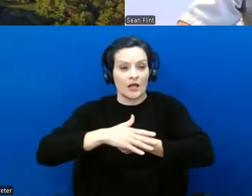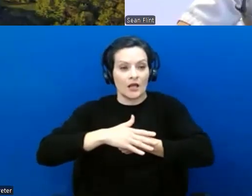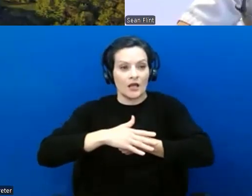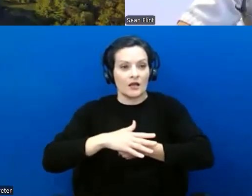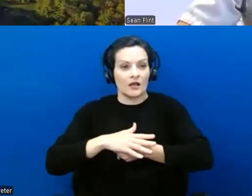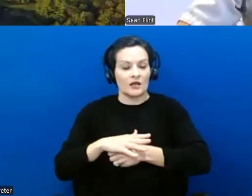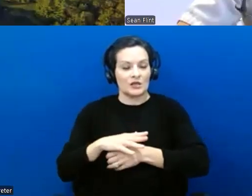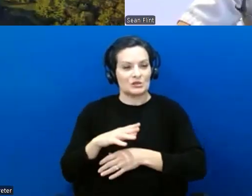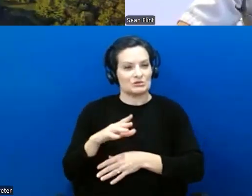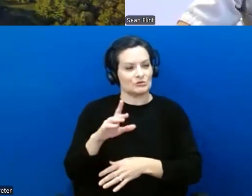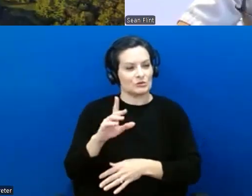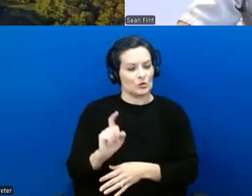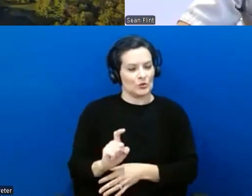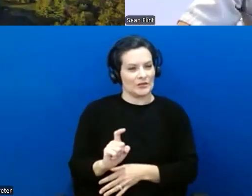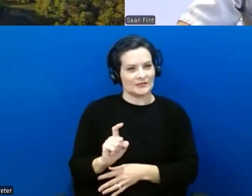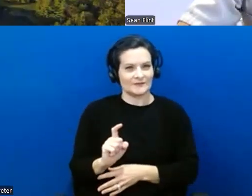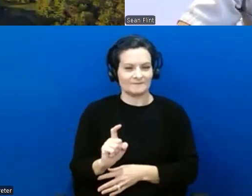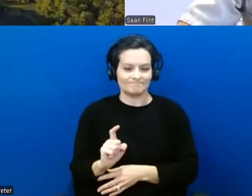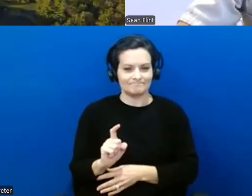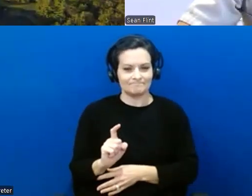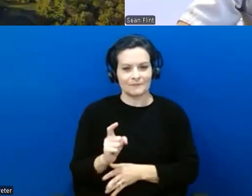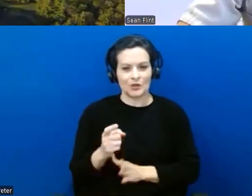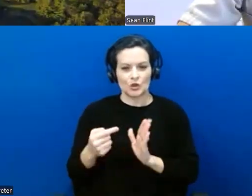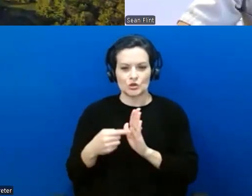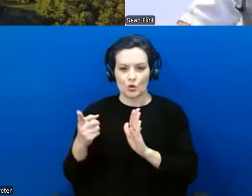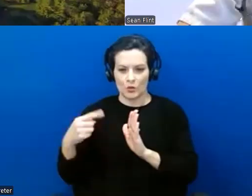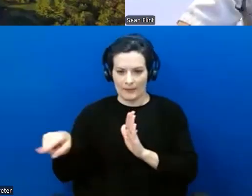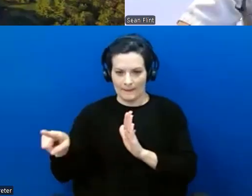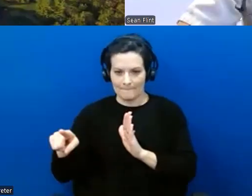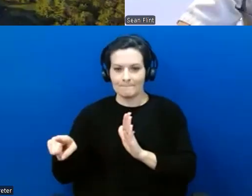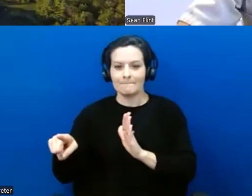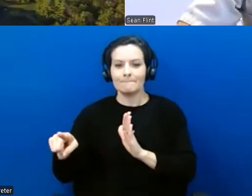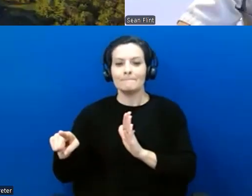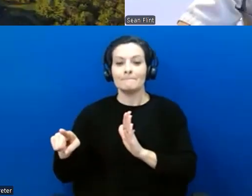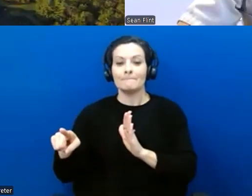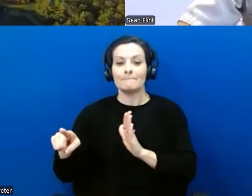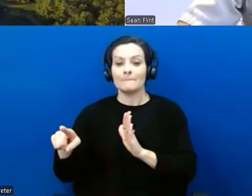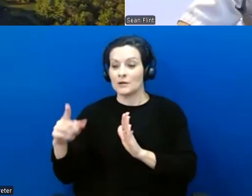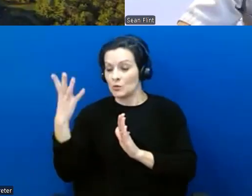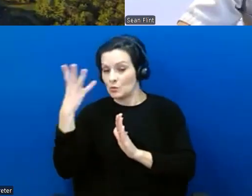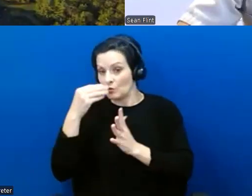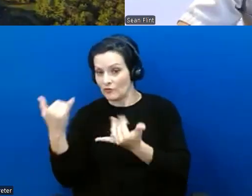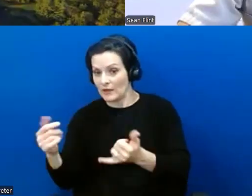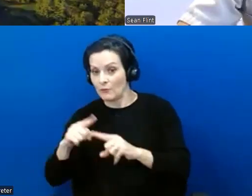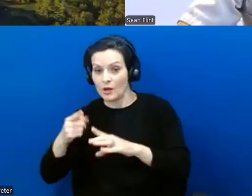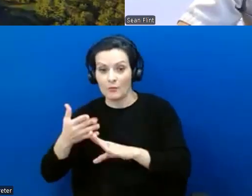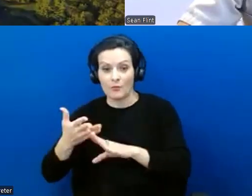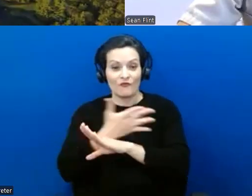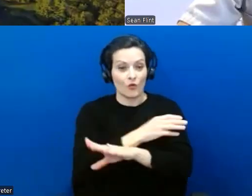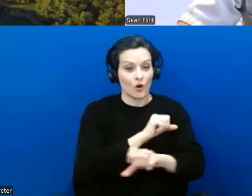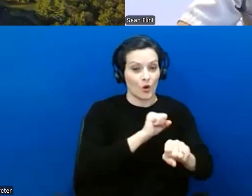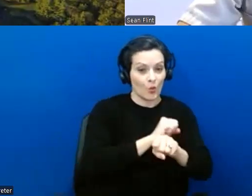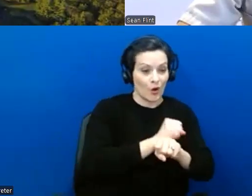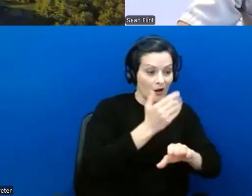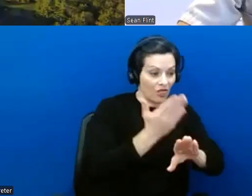to be able to like show people the connection between that and the work that actually happened, because what happens is they